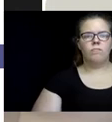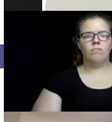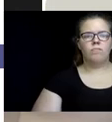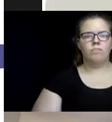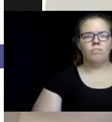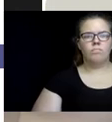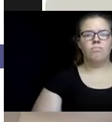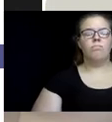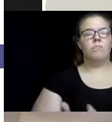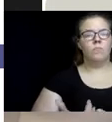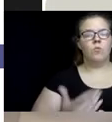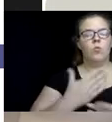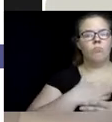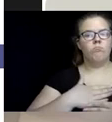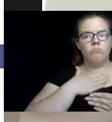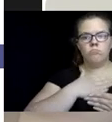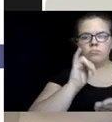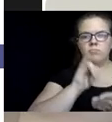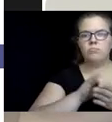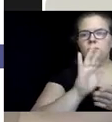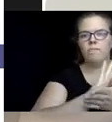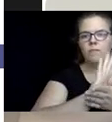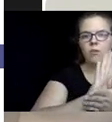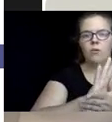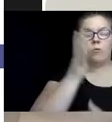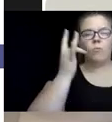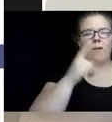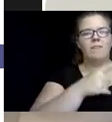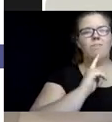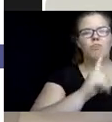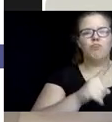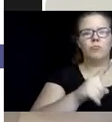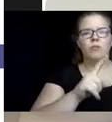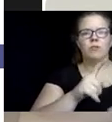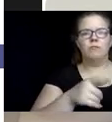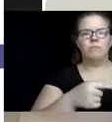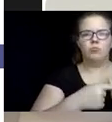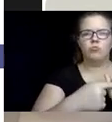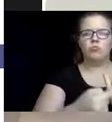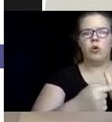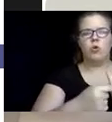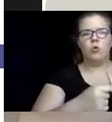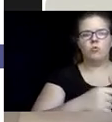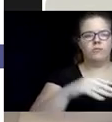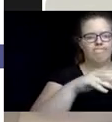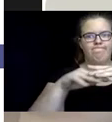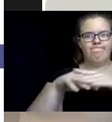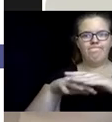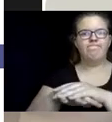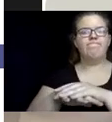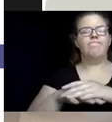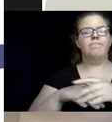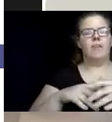So I appreciate that video because it really shows the intersectionality of